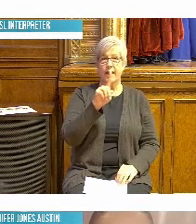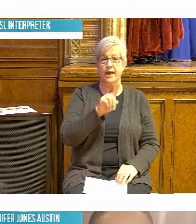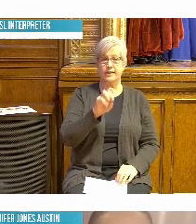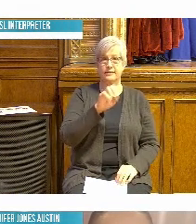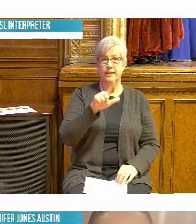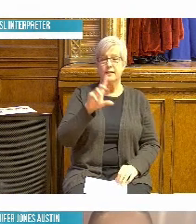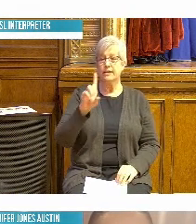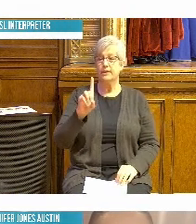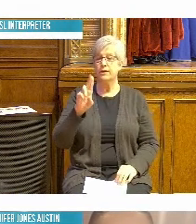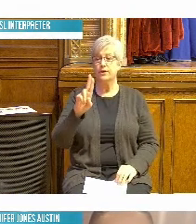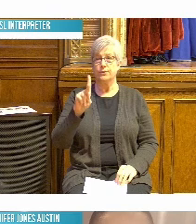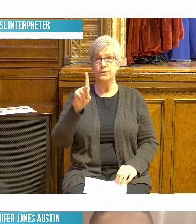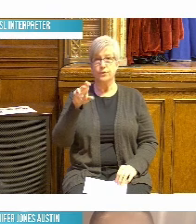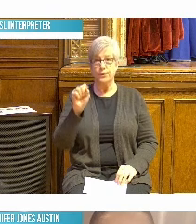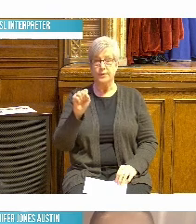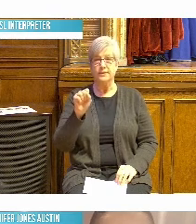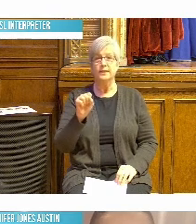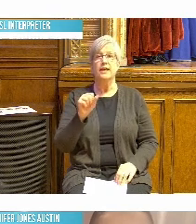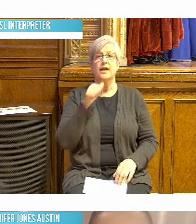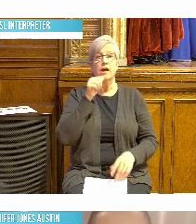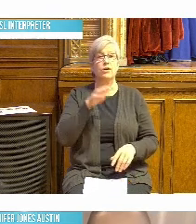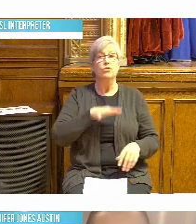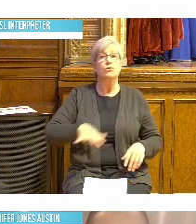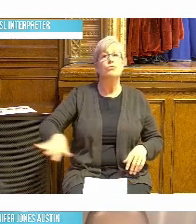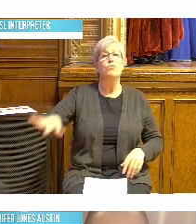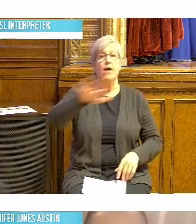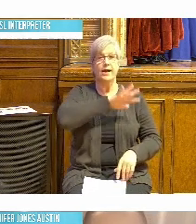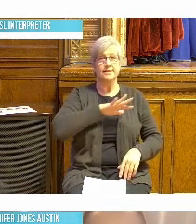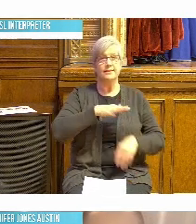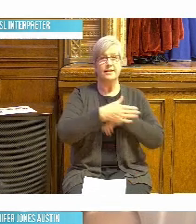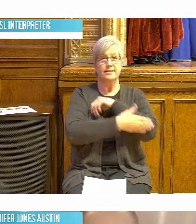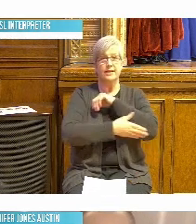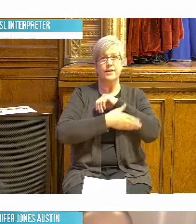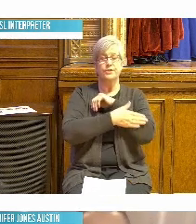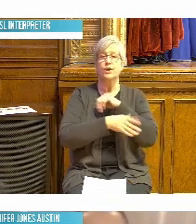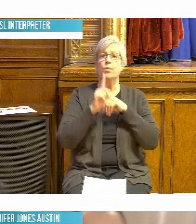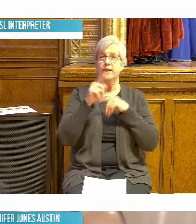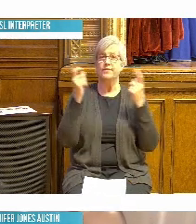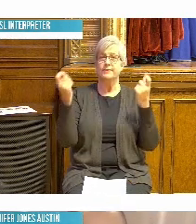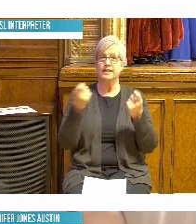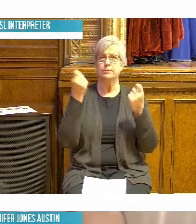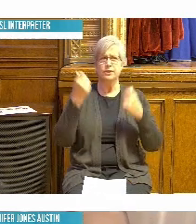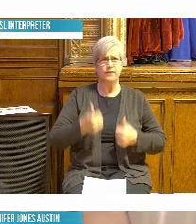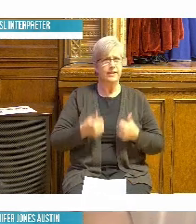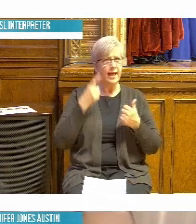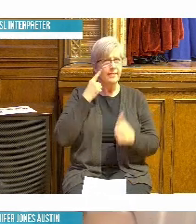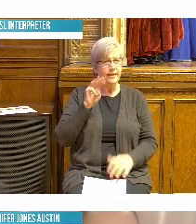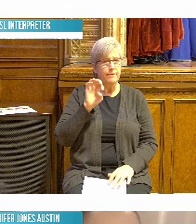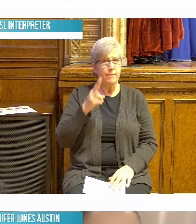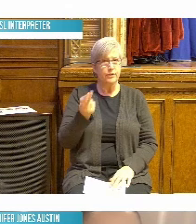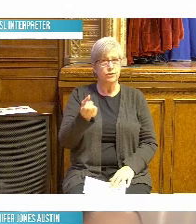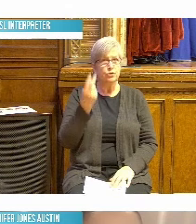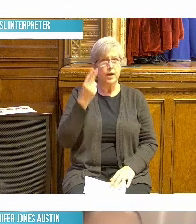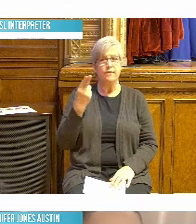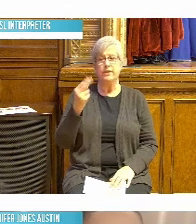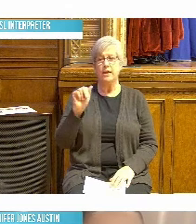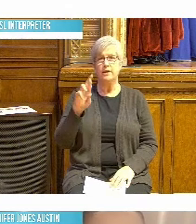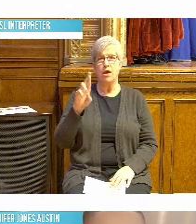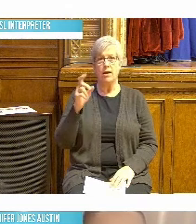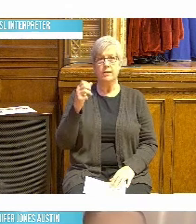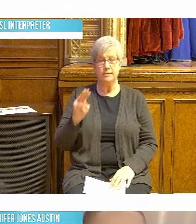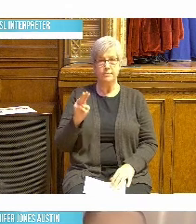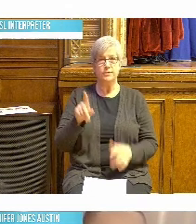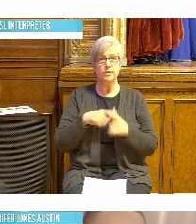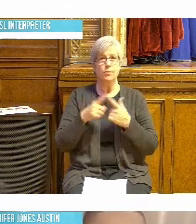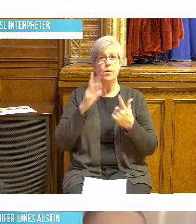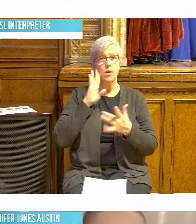done across the nation? And I know that there'll be a celebration of her life on, I believe, March 12th in Harlem. And so we all look